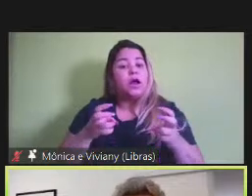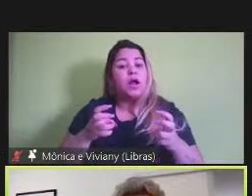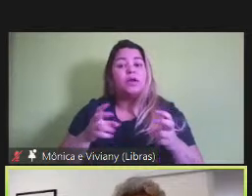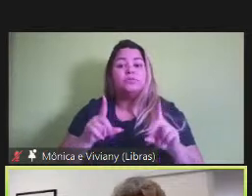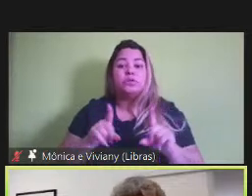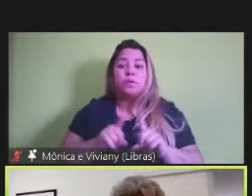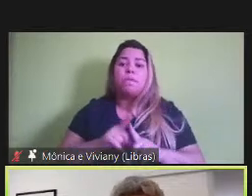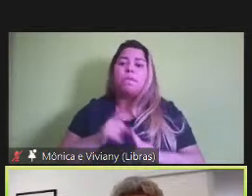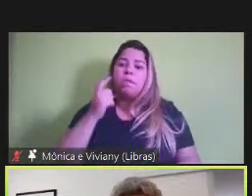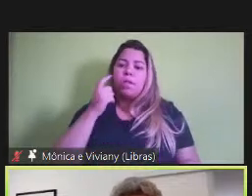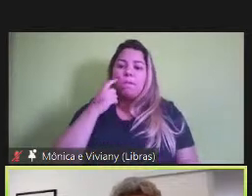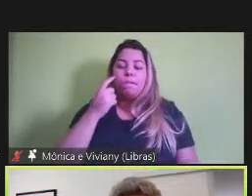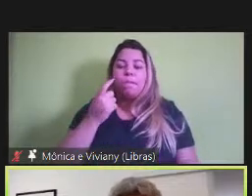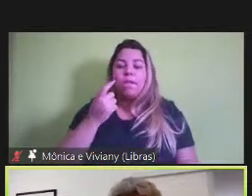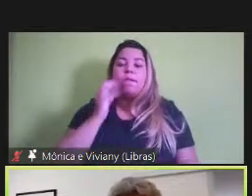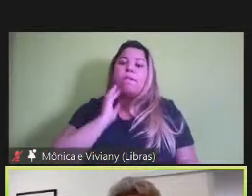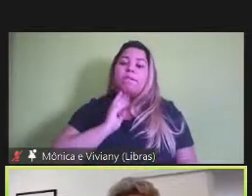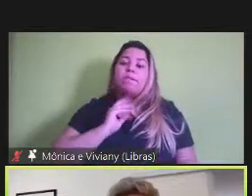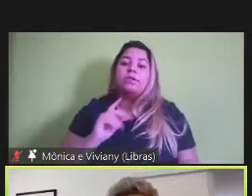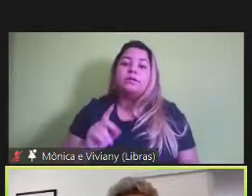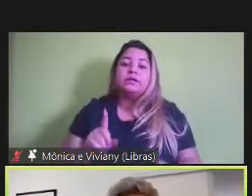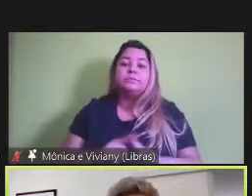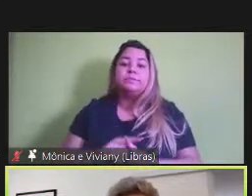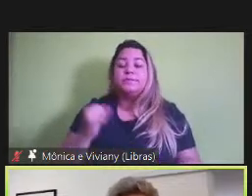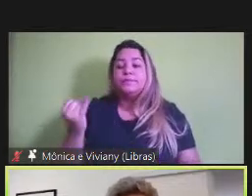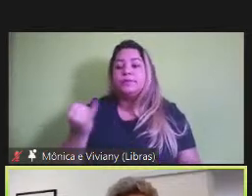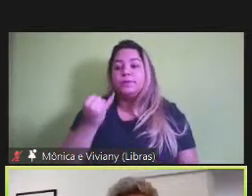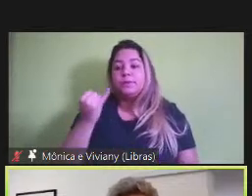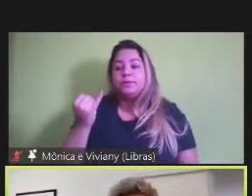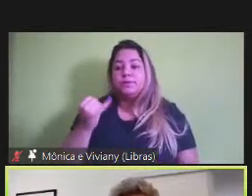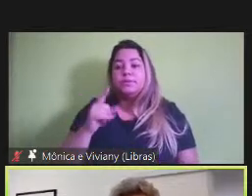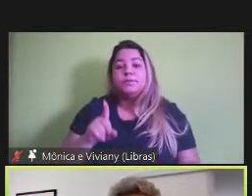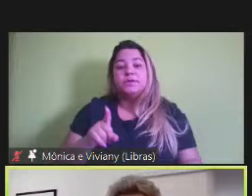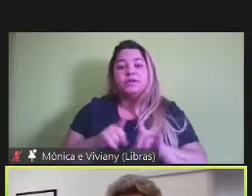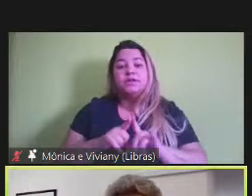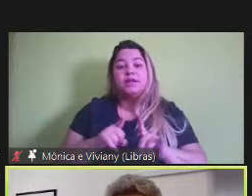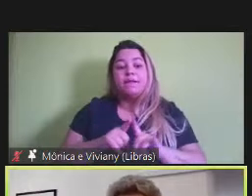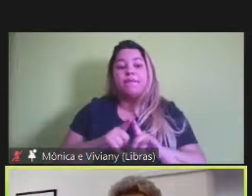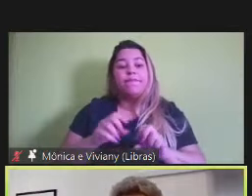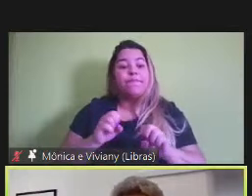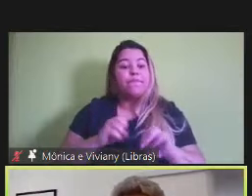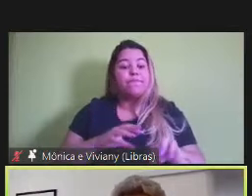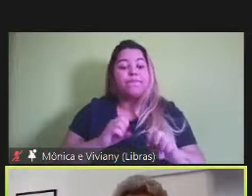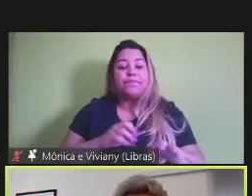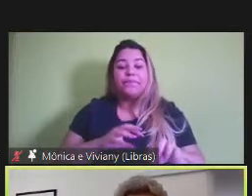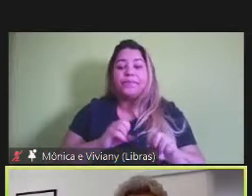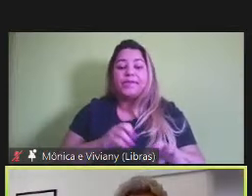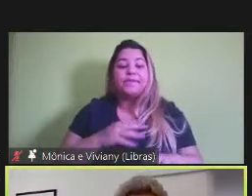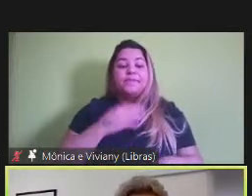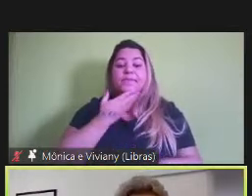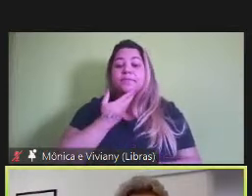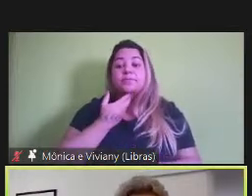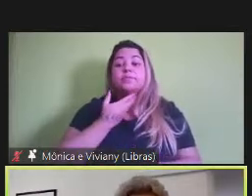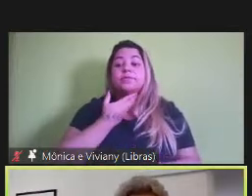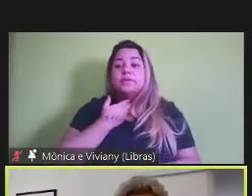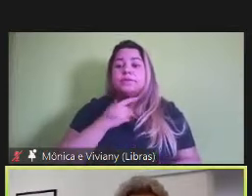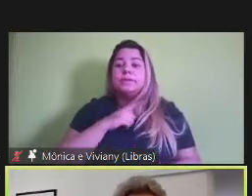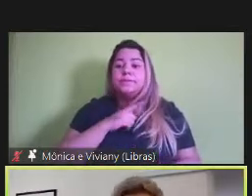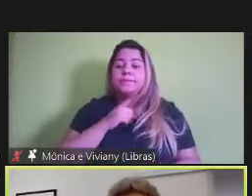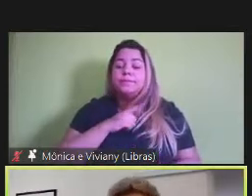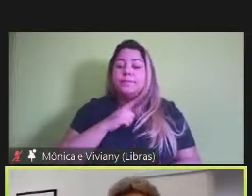measures. Maria Claudia will bring later the discussion, the fundamental discussion that popular education has. So all of